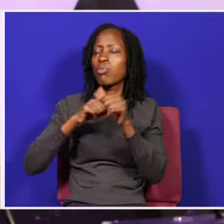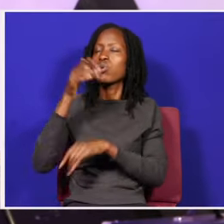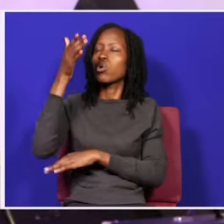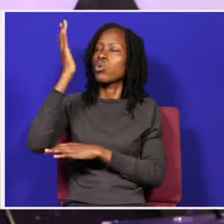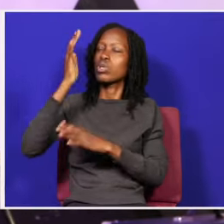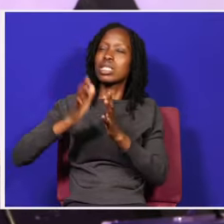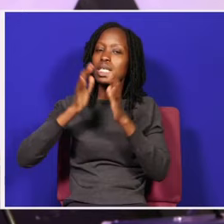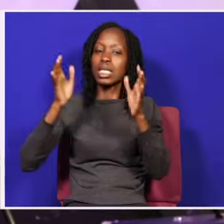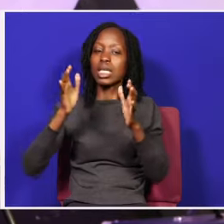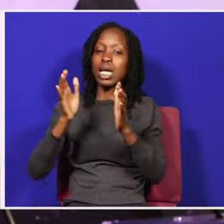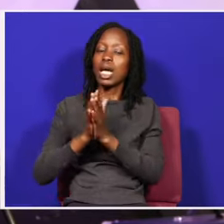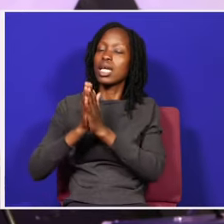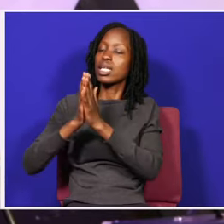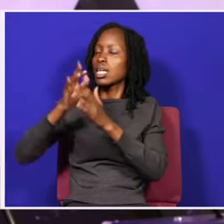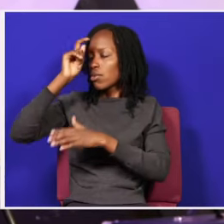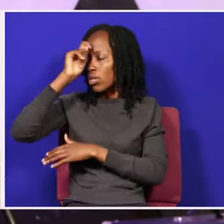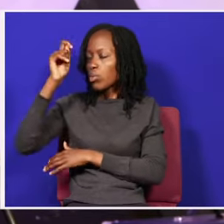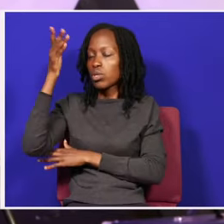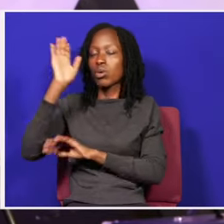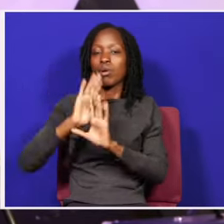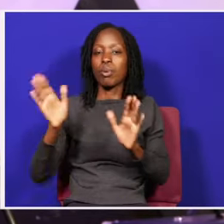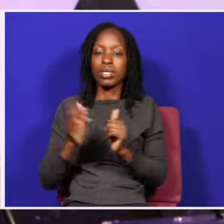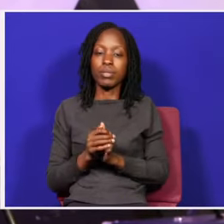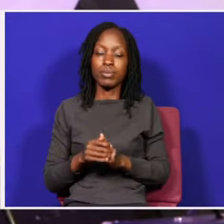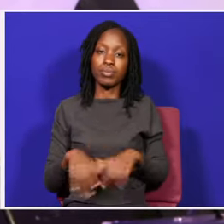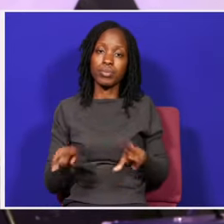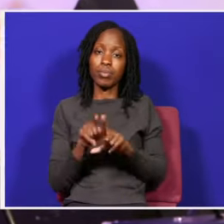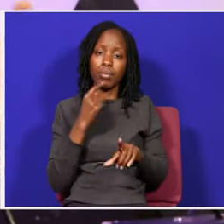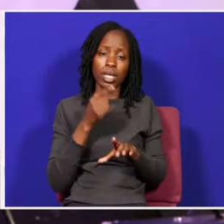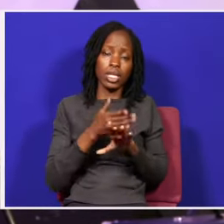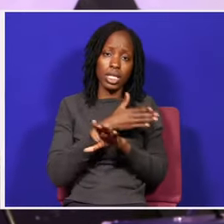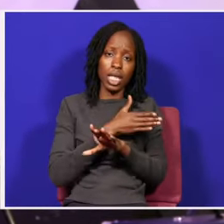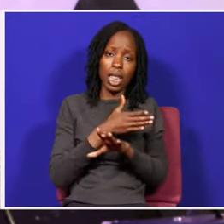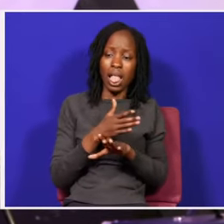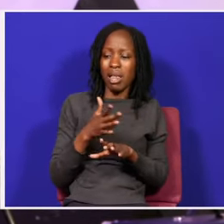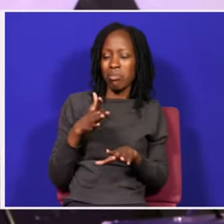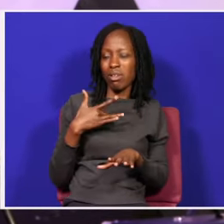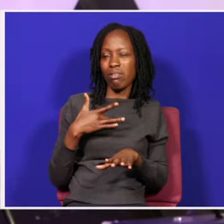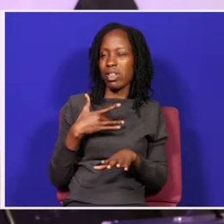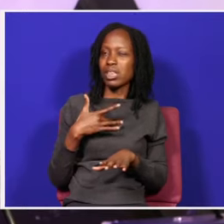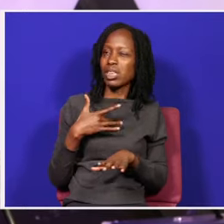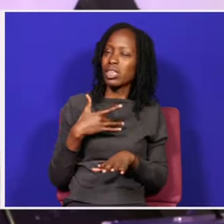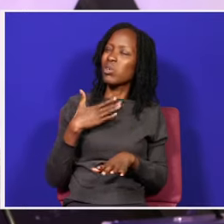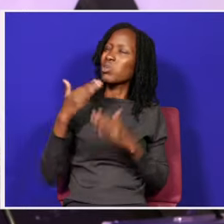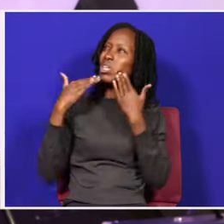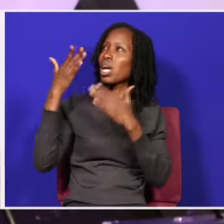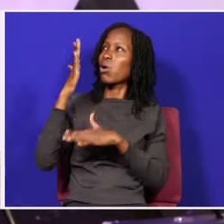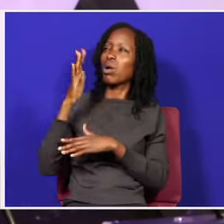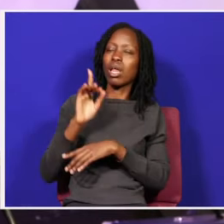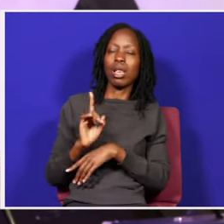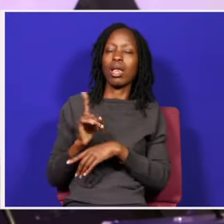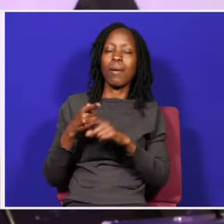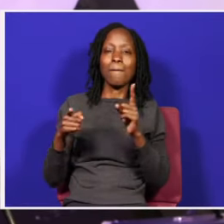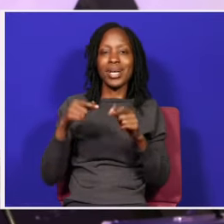God, to give Him the due respect. Now, you, as I said before, you may not feel like doing that, but the fact is, He's still